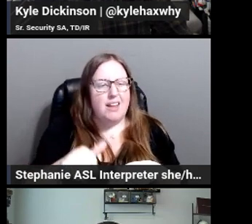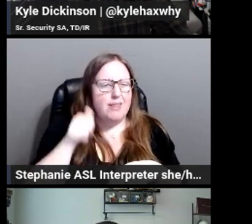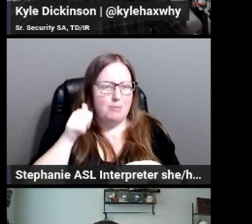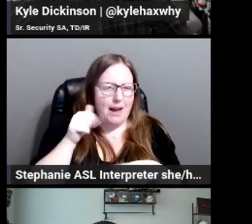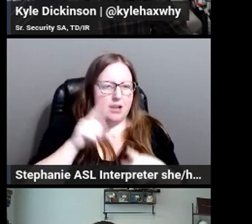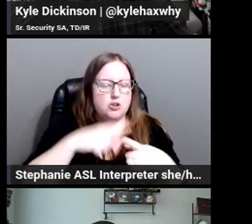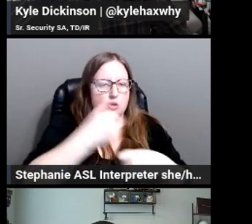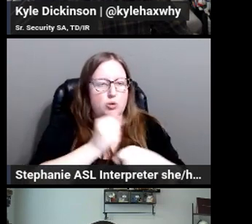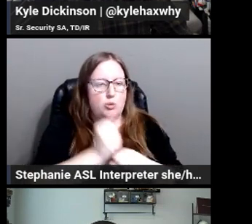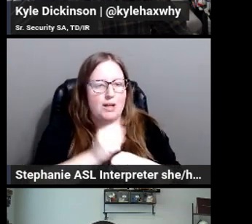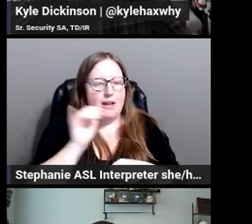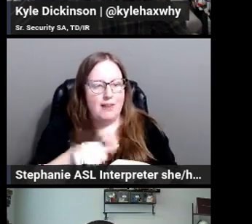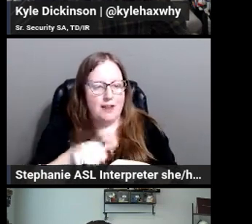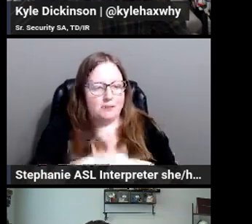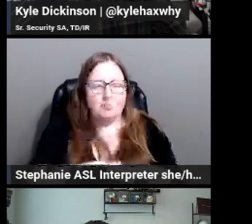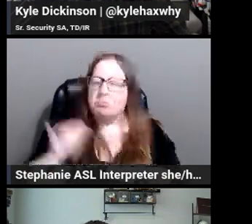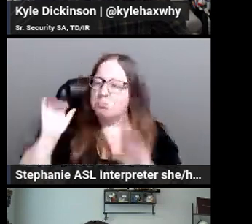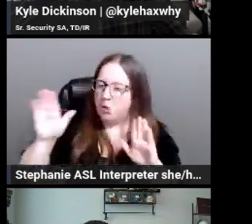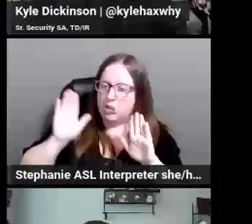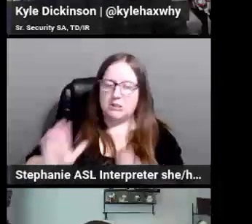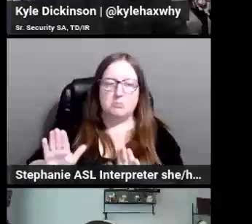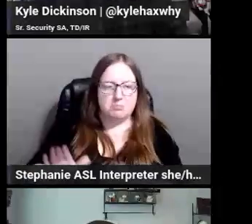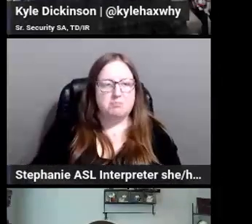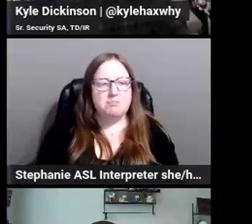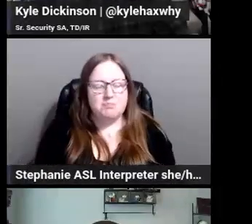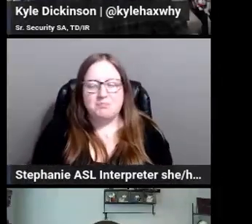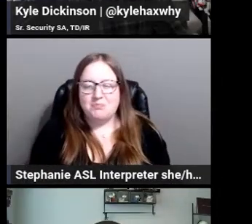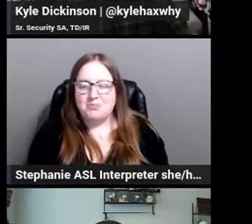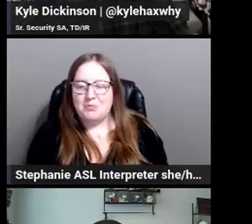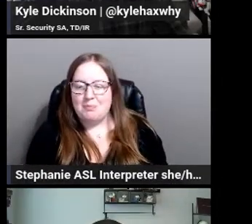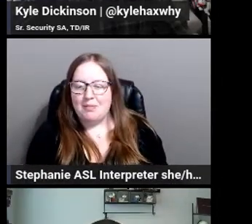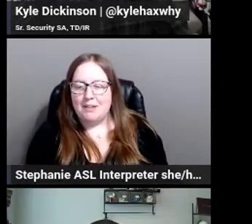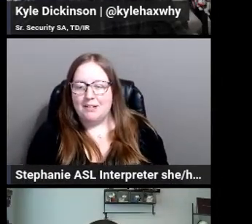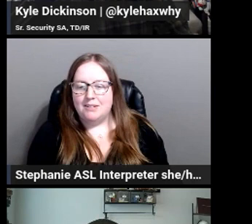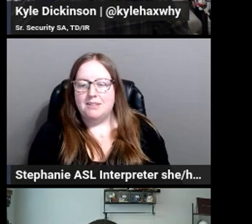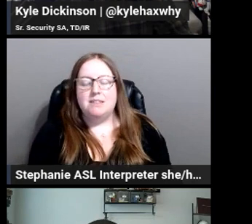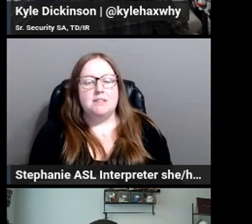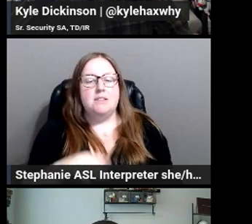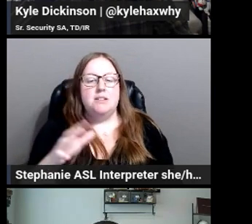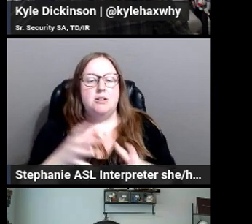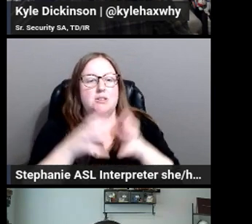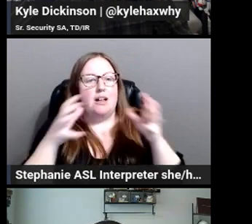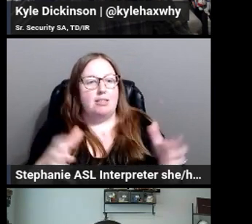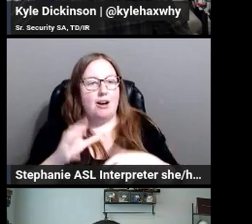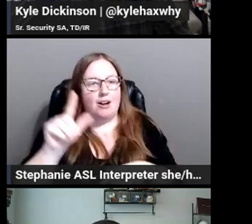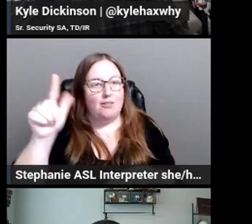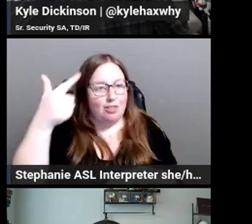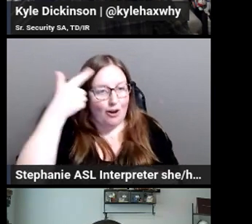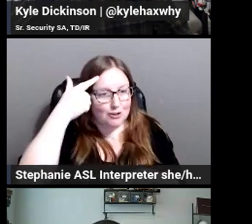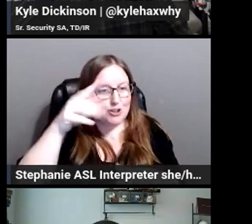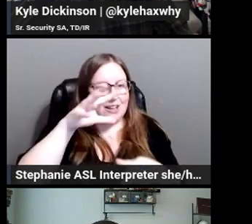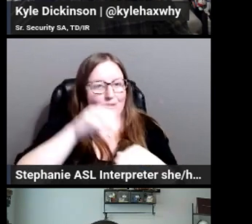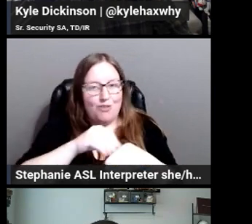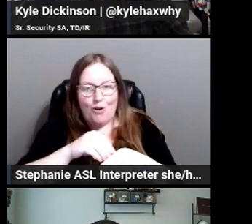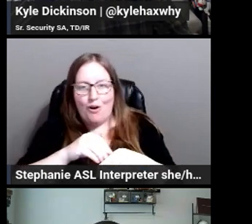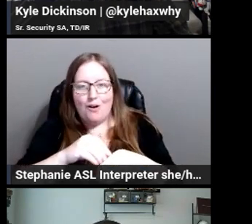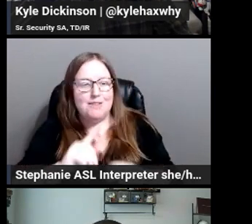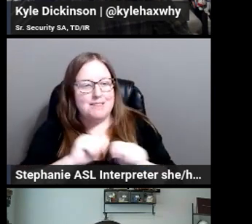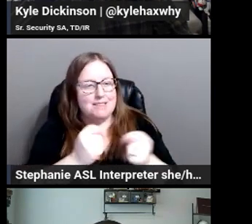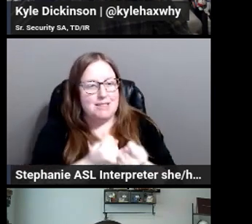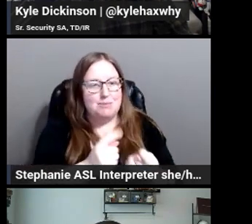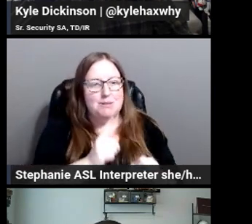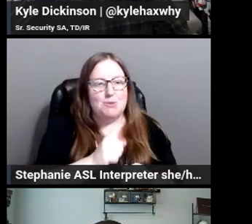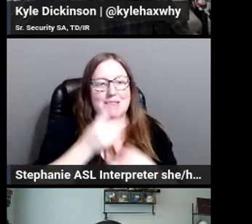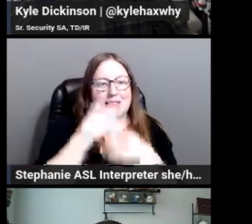create this correlation. Awesome. Yeah, there's certainly lots of logic that goes into it. The team is very interesting